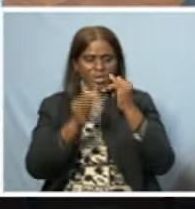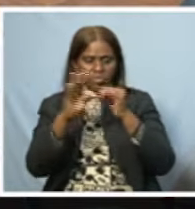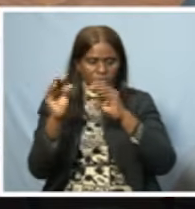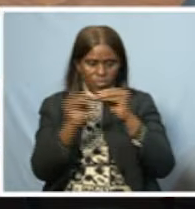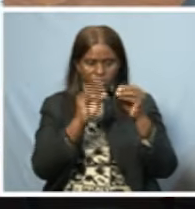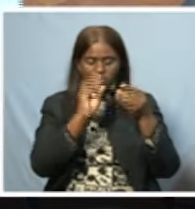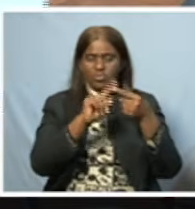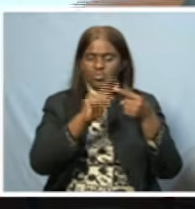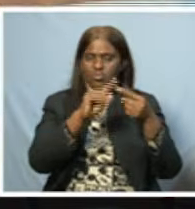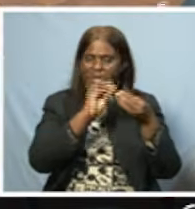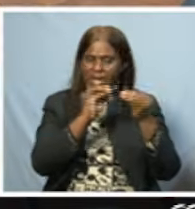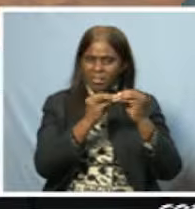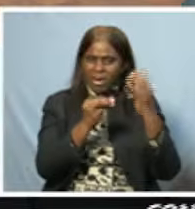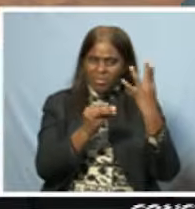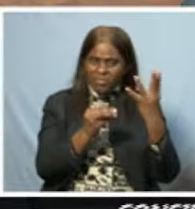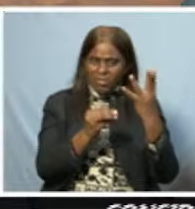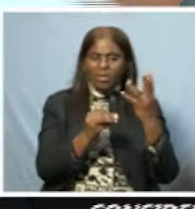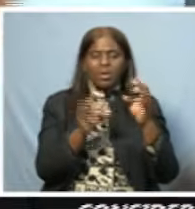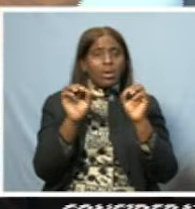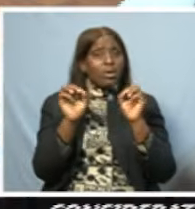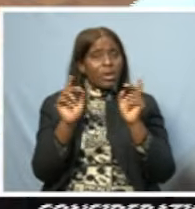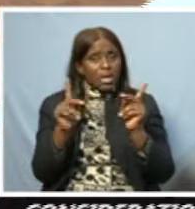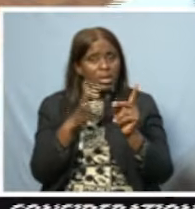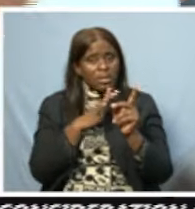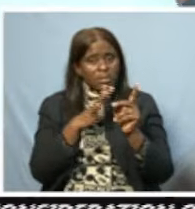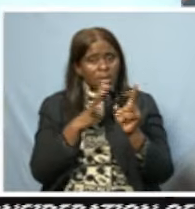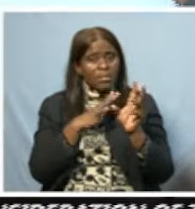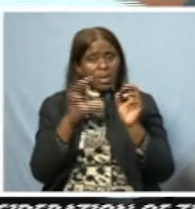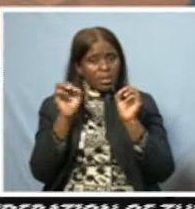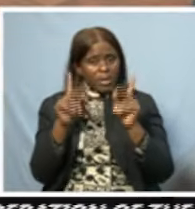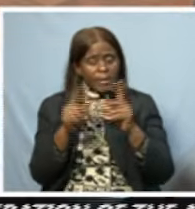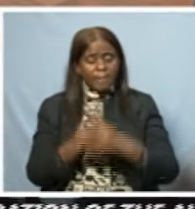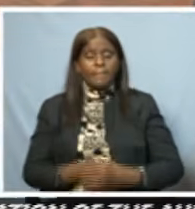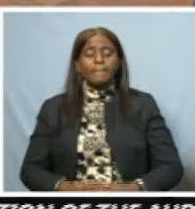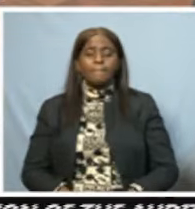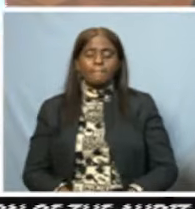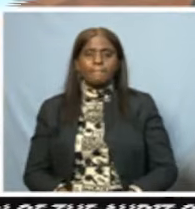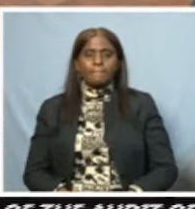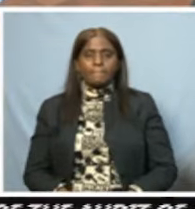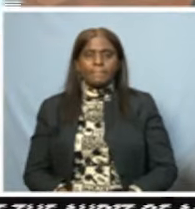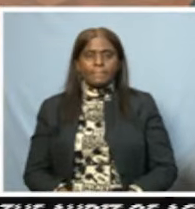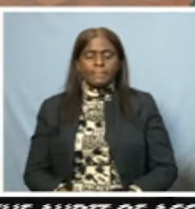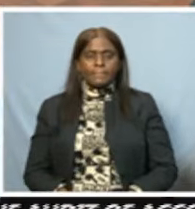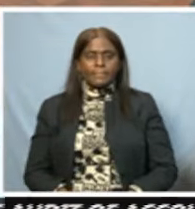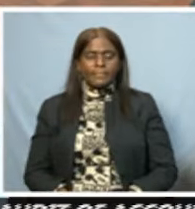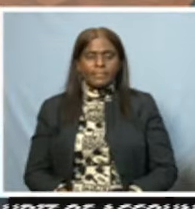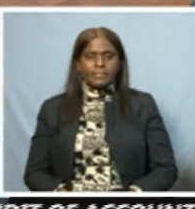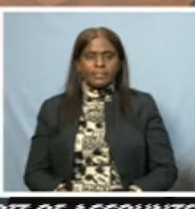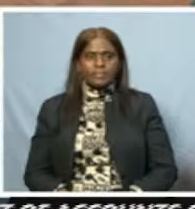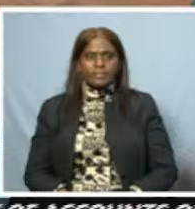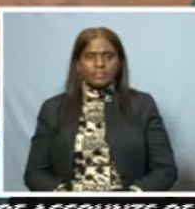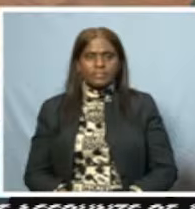4. Yes, okay. Thank you very much. Appendix 2,